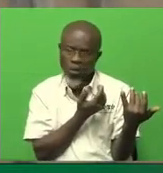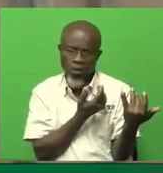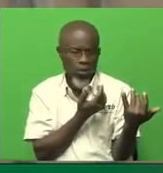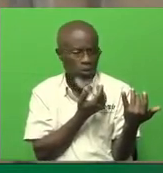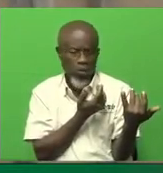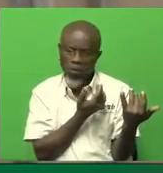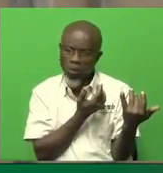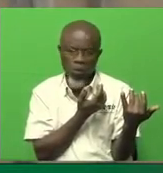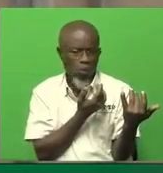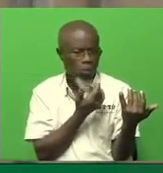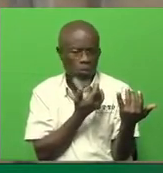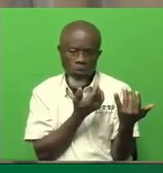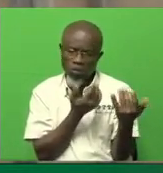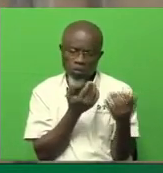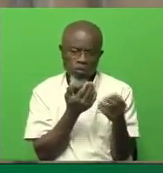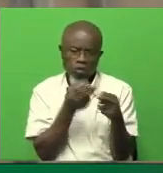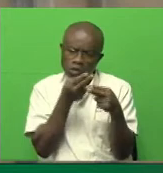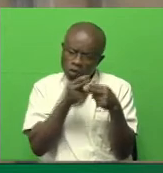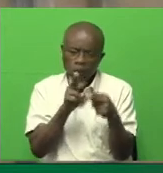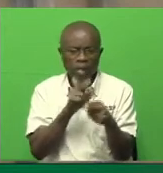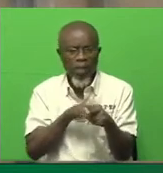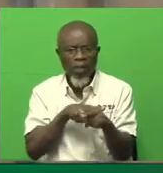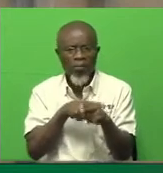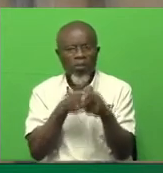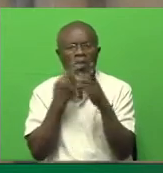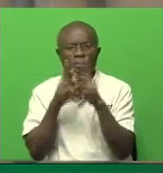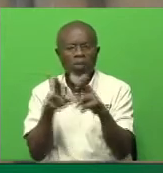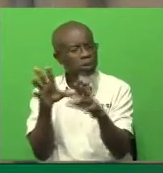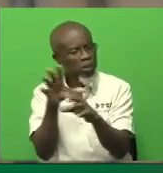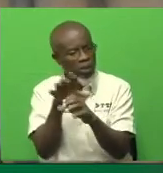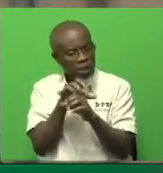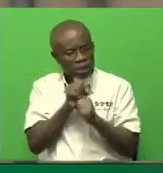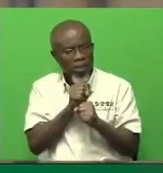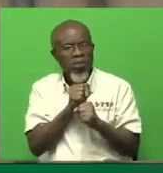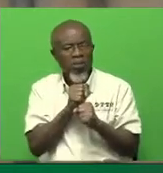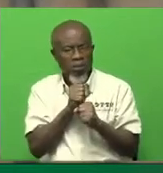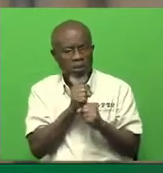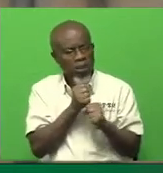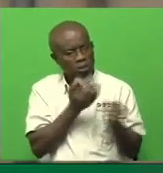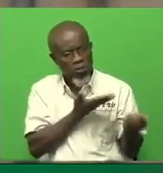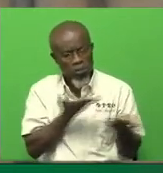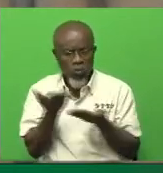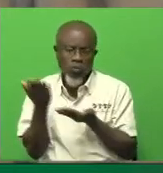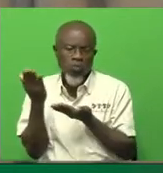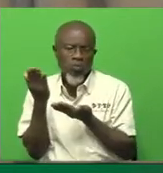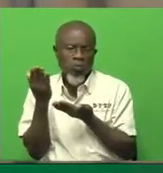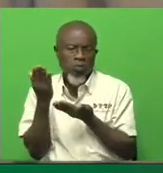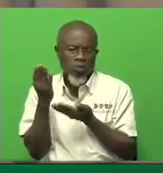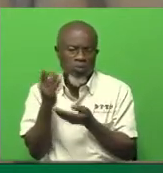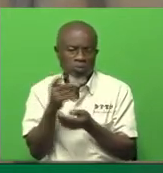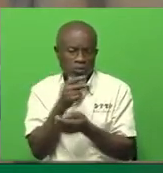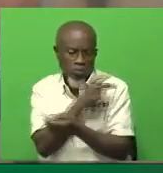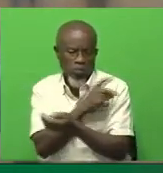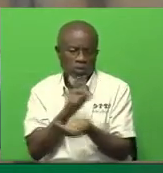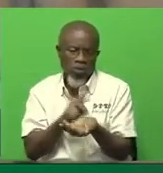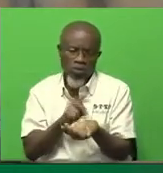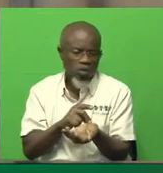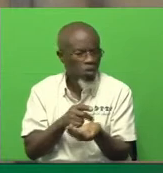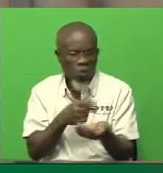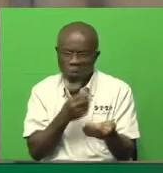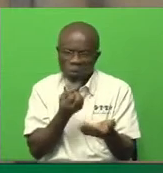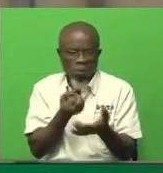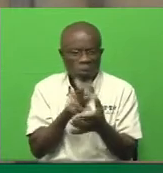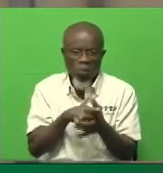unnecessarily long hospital stays so these are some major interventions together with